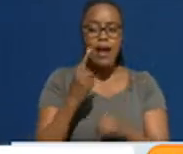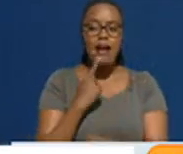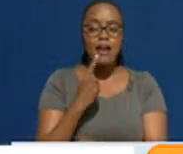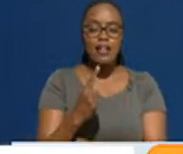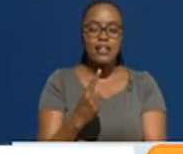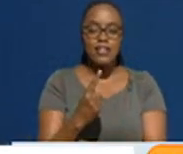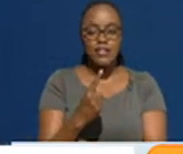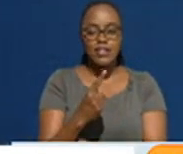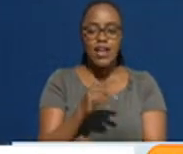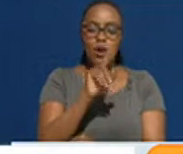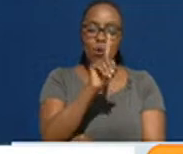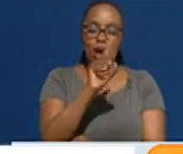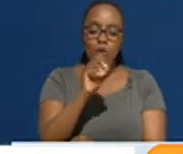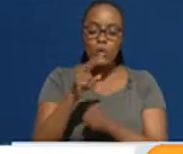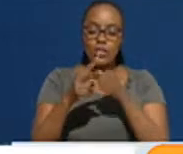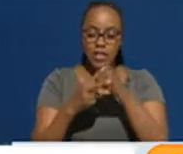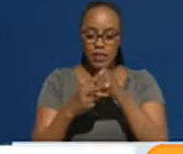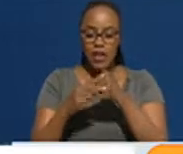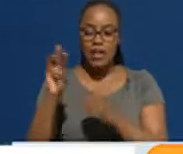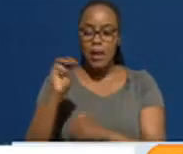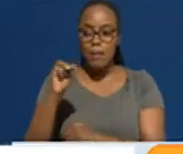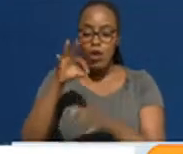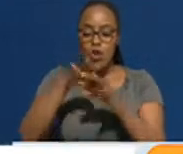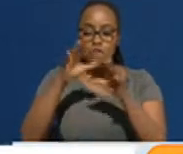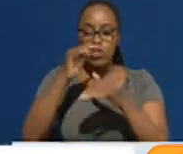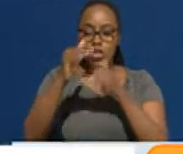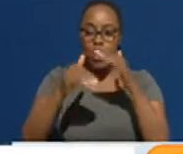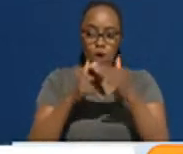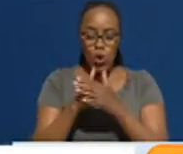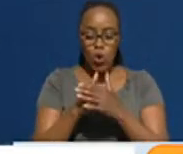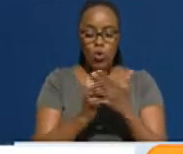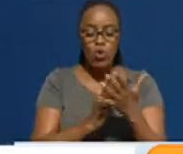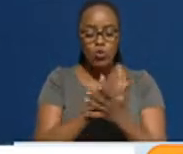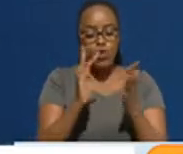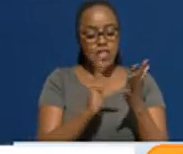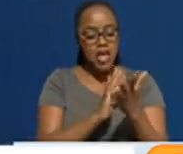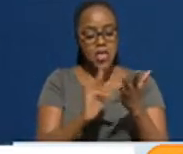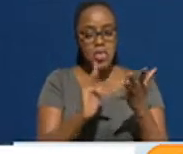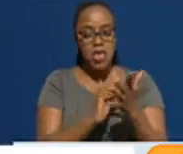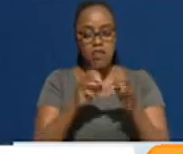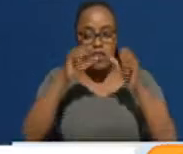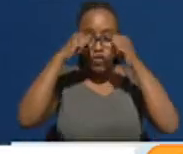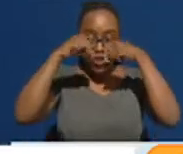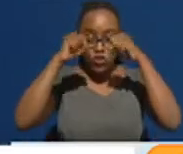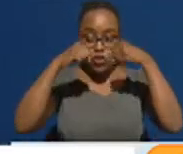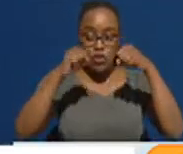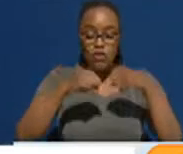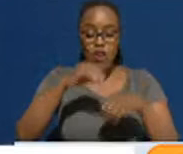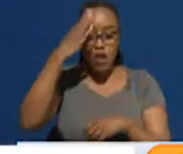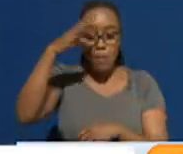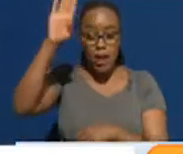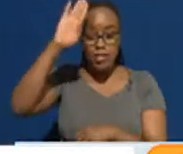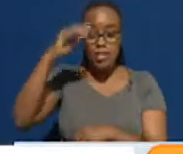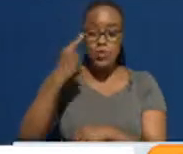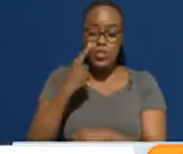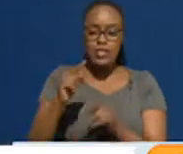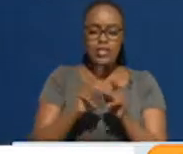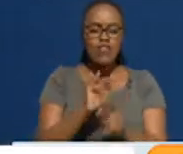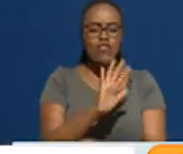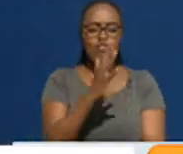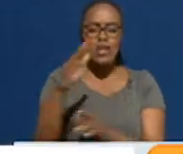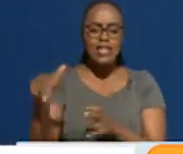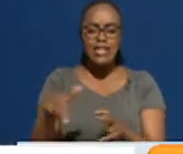107 million voters who are all on biometrics. If you Google the map of Brazil, you'll find it's forests,